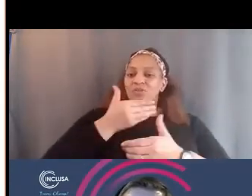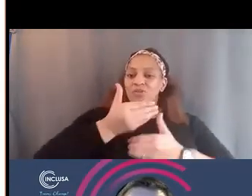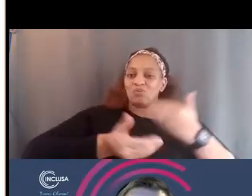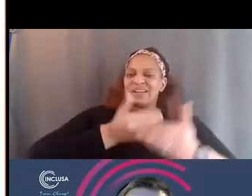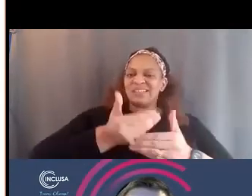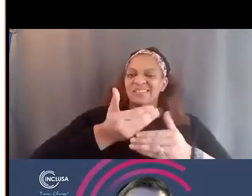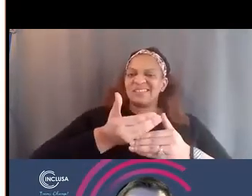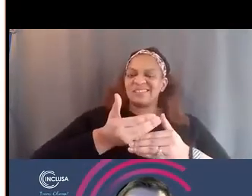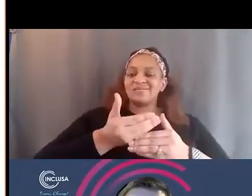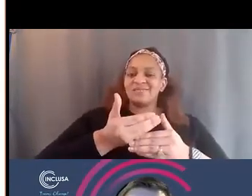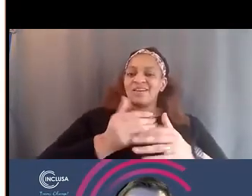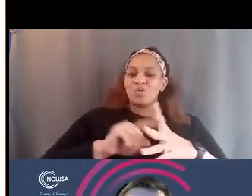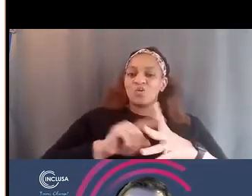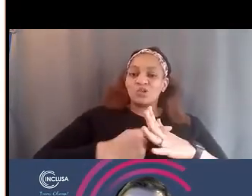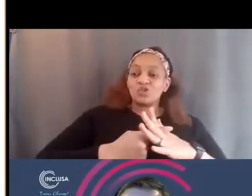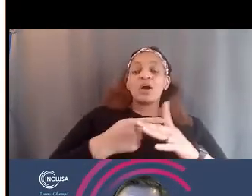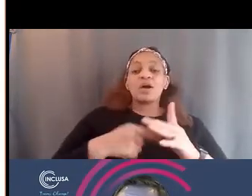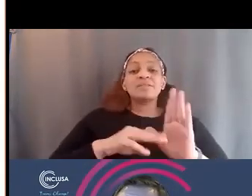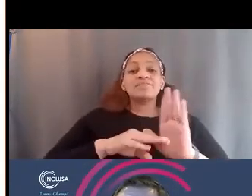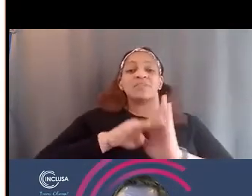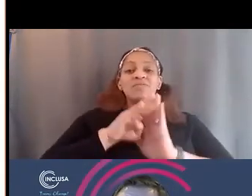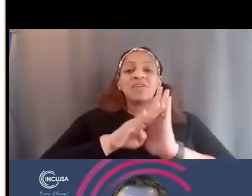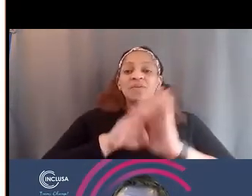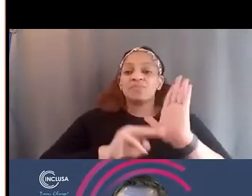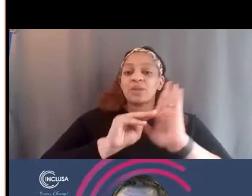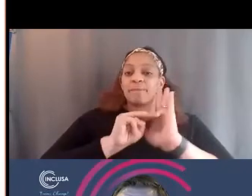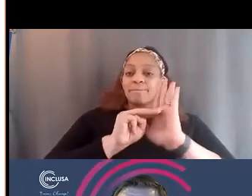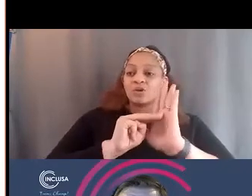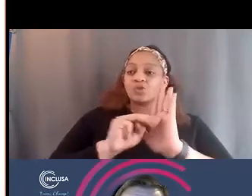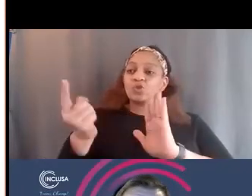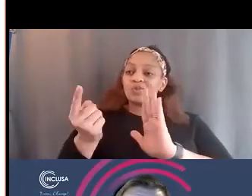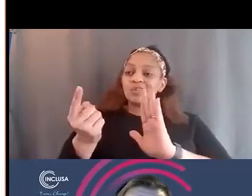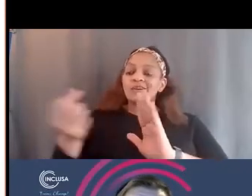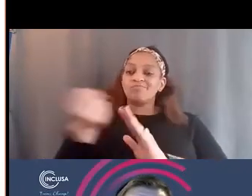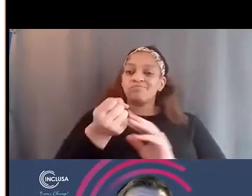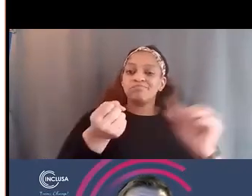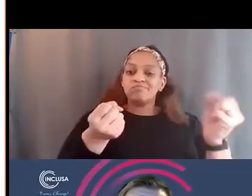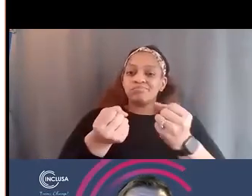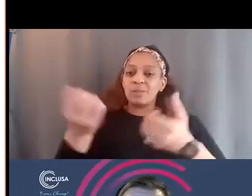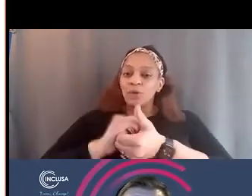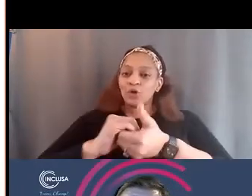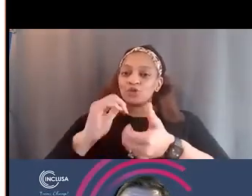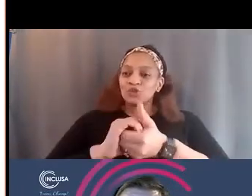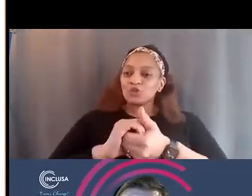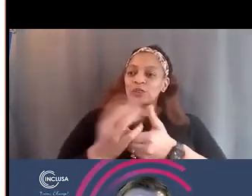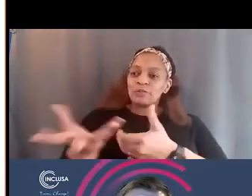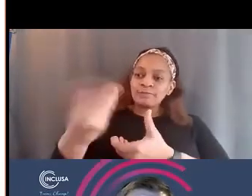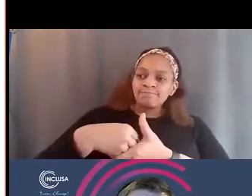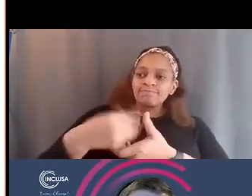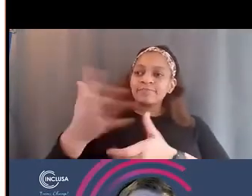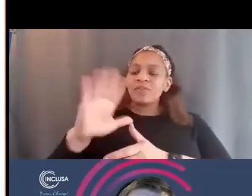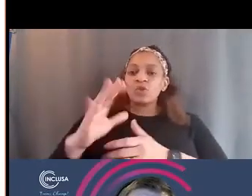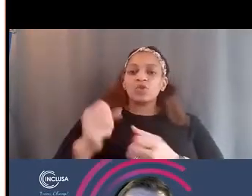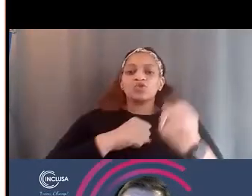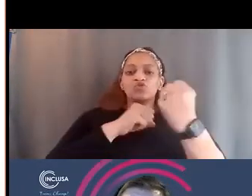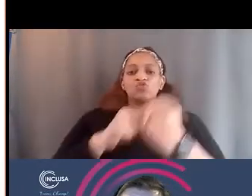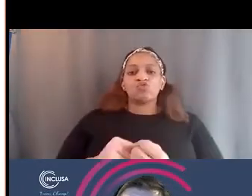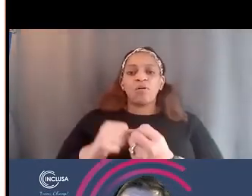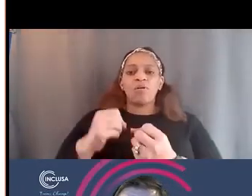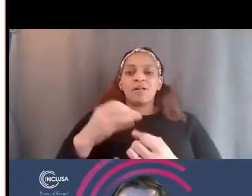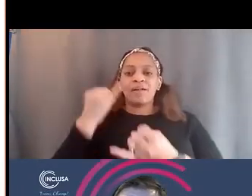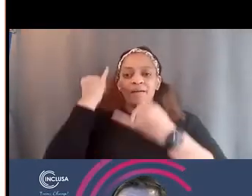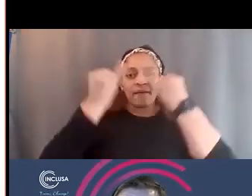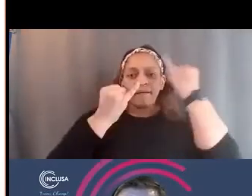in as we developed the model, and they co-created it with us. So we really engaged providers strongly on the front end to develop the